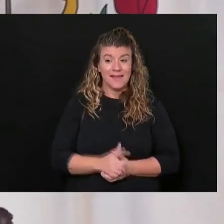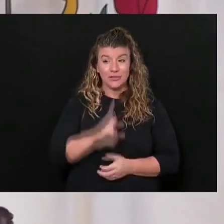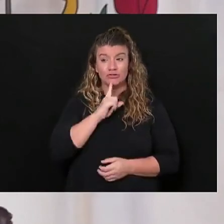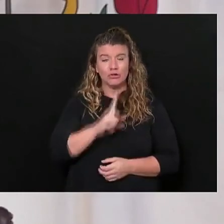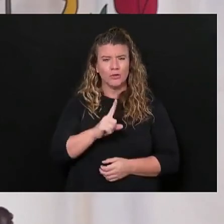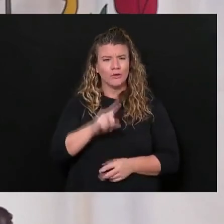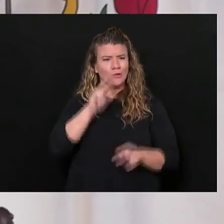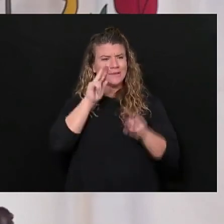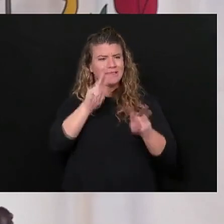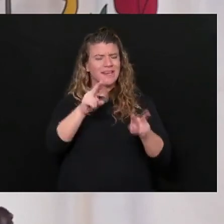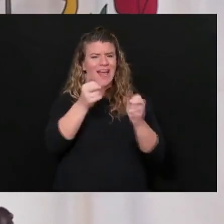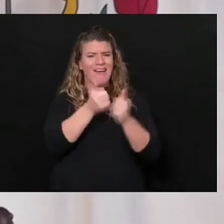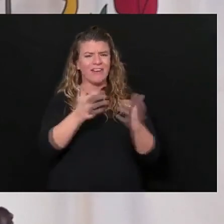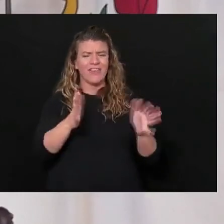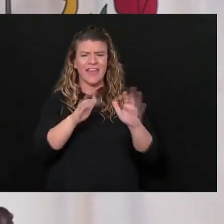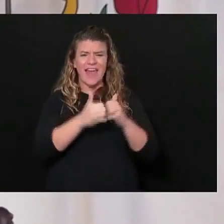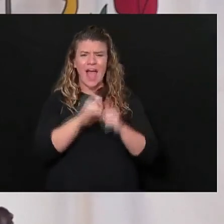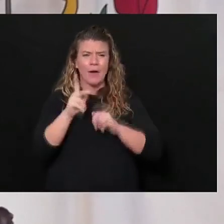threatened.